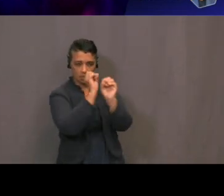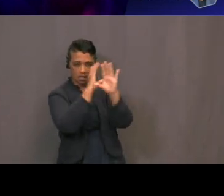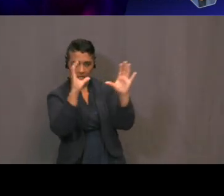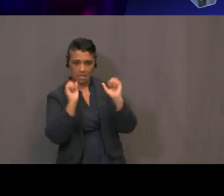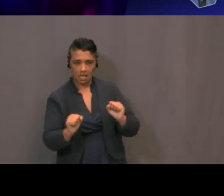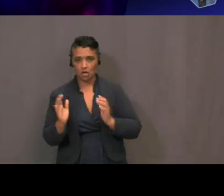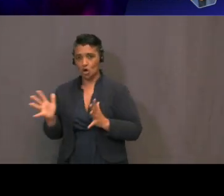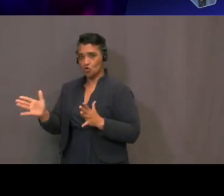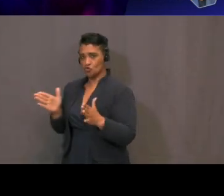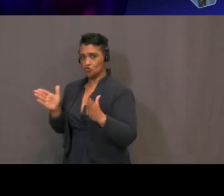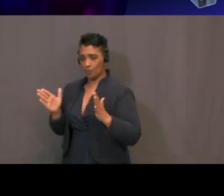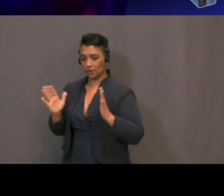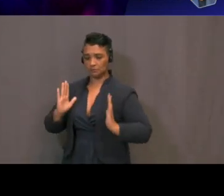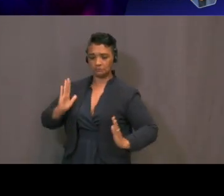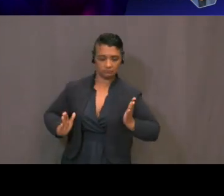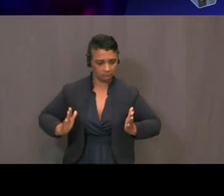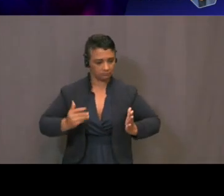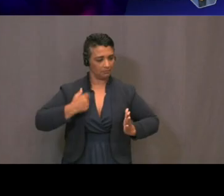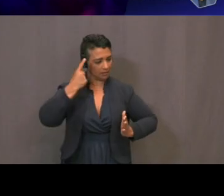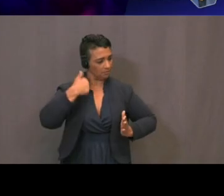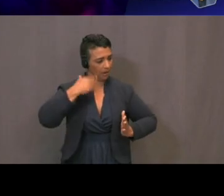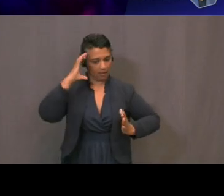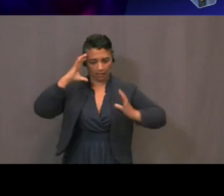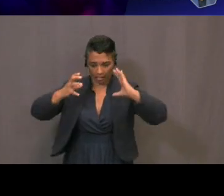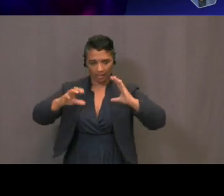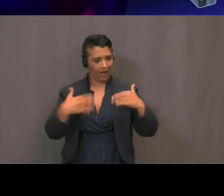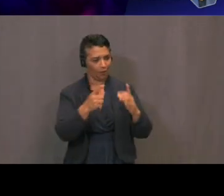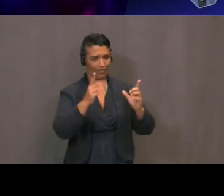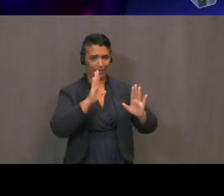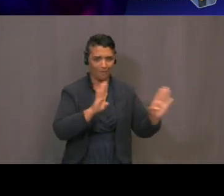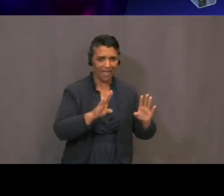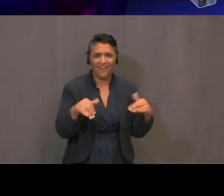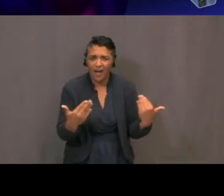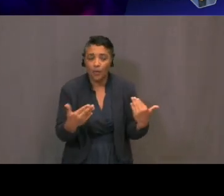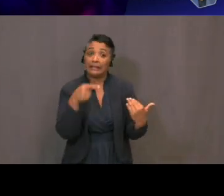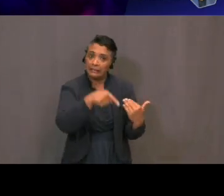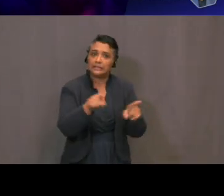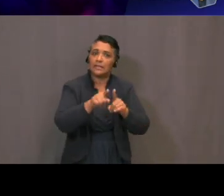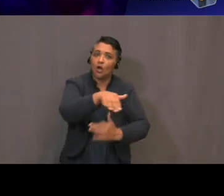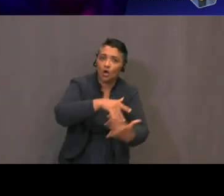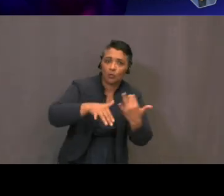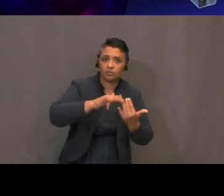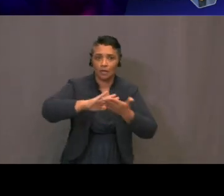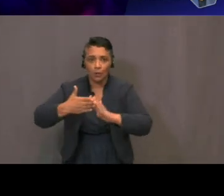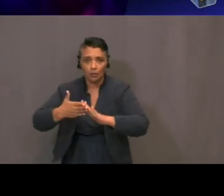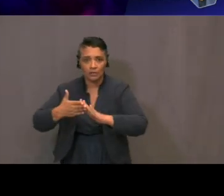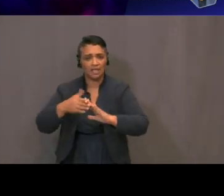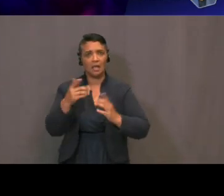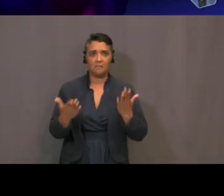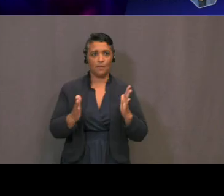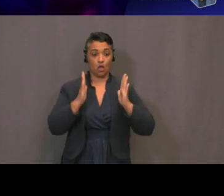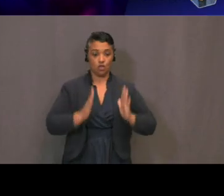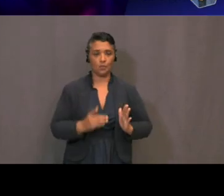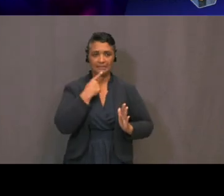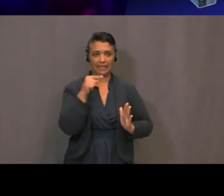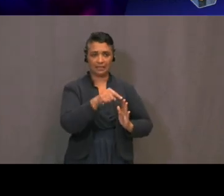a consequence of these actions. How are they going to behave in their society? If this human does that, what is this